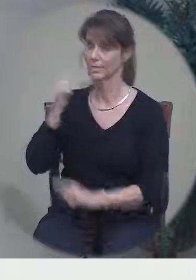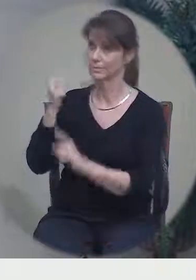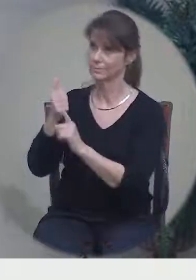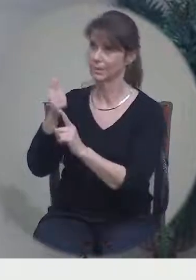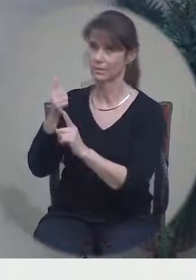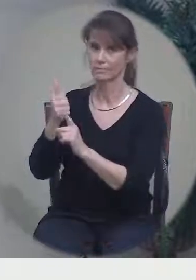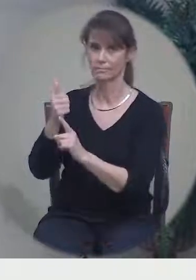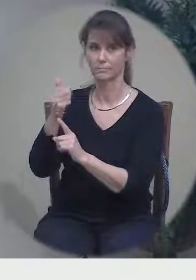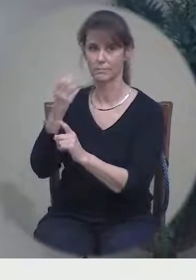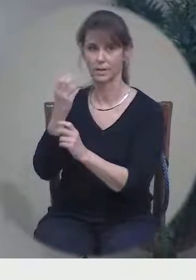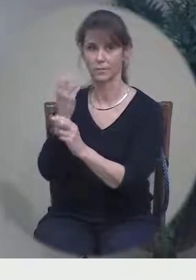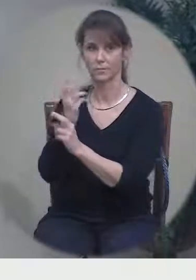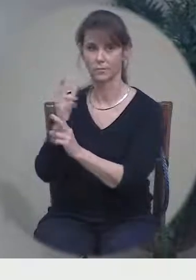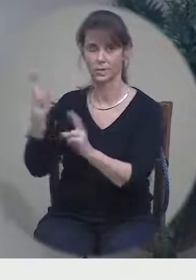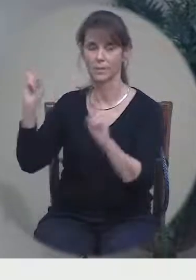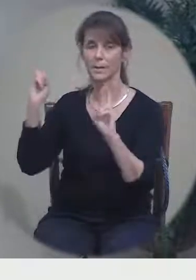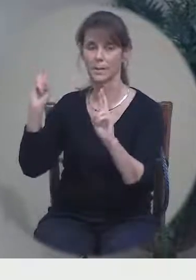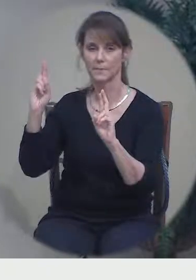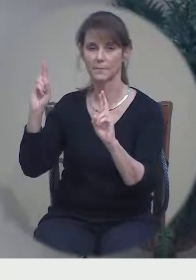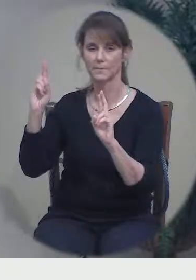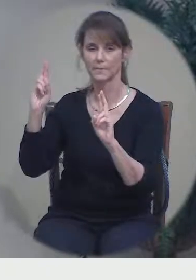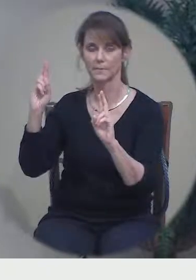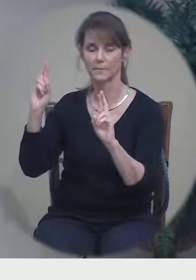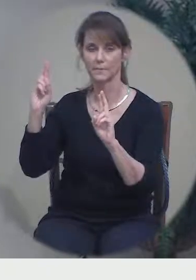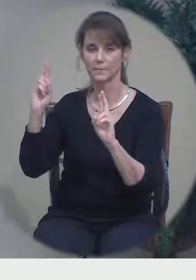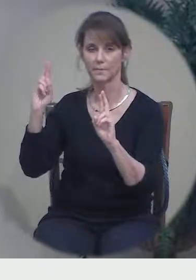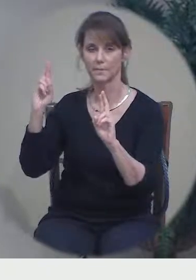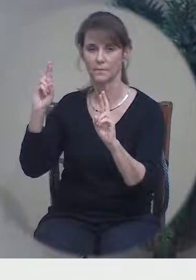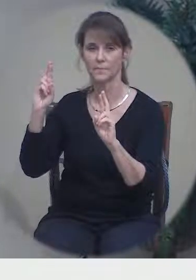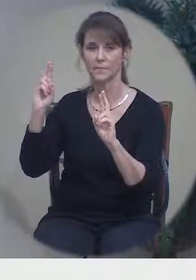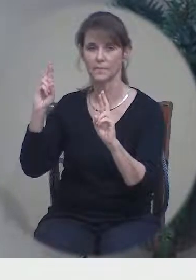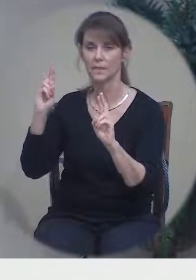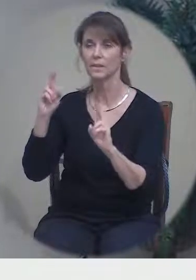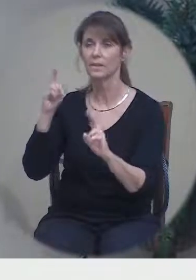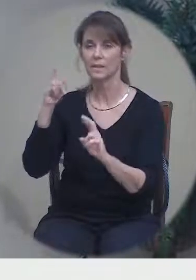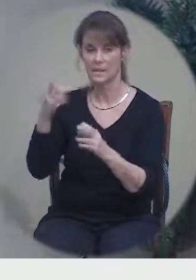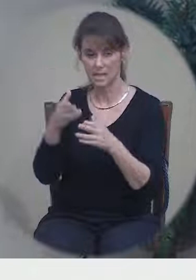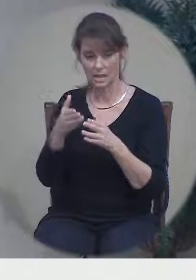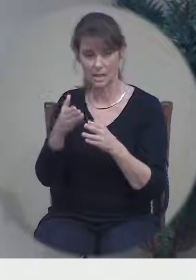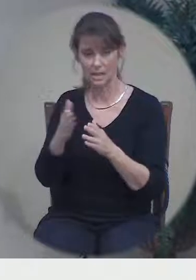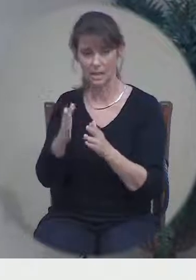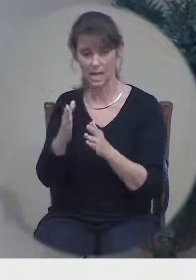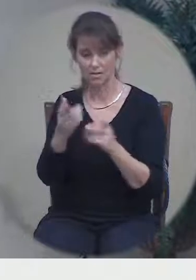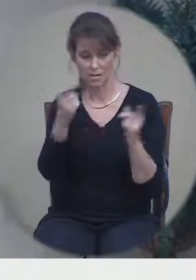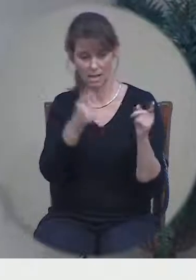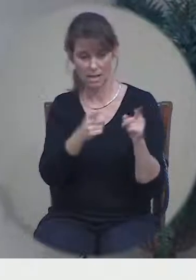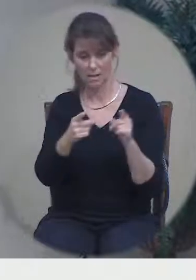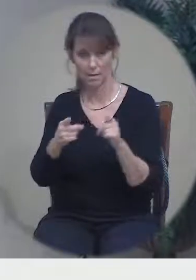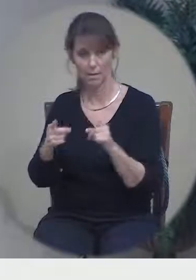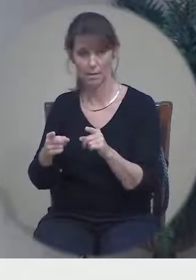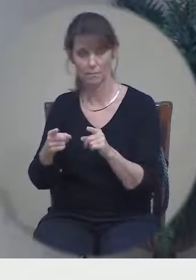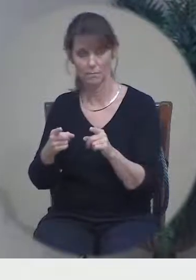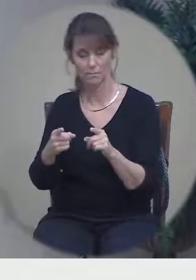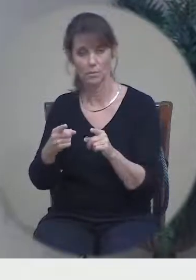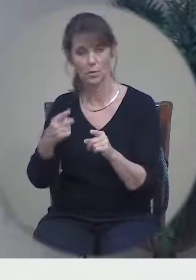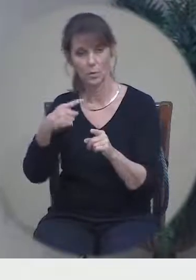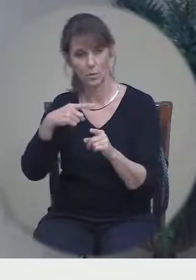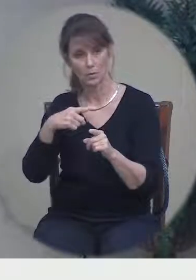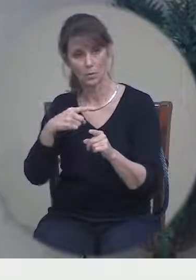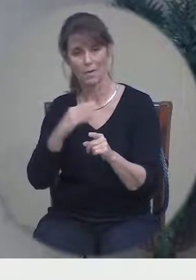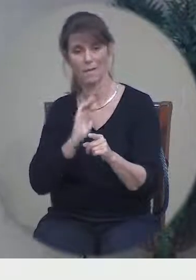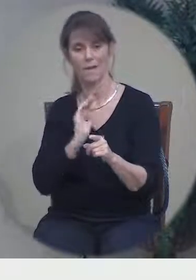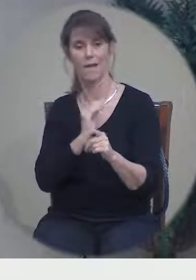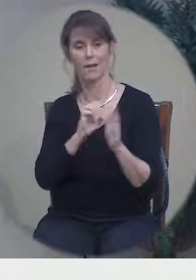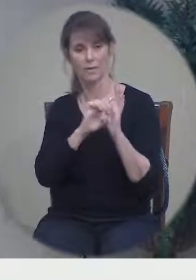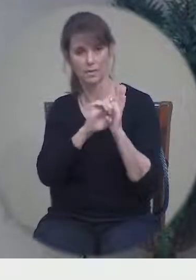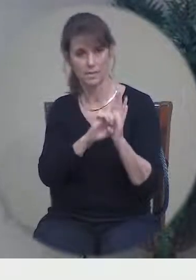God recorded this and allowed these things to happen so that we can use this in our trials and our troubles